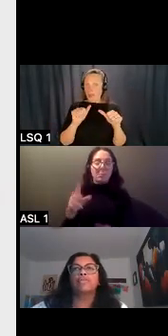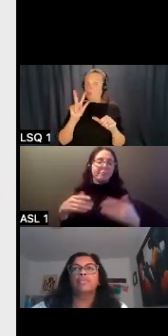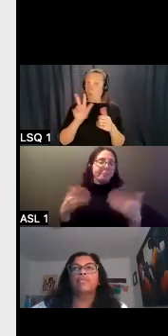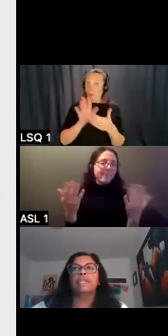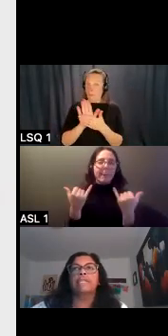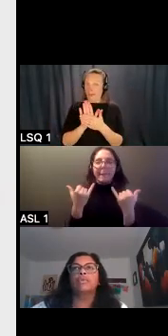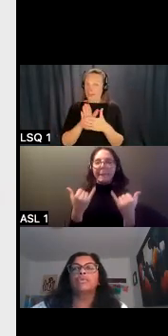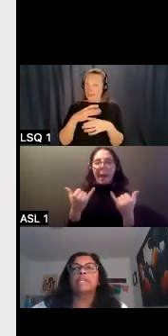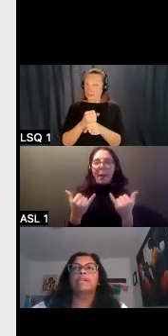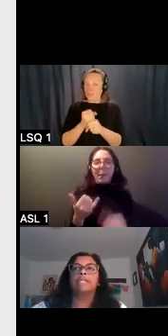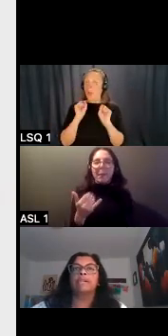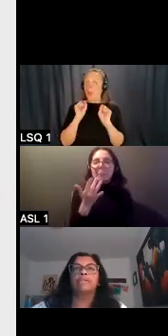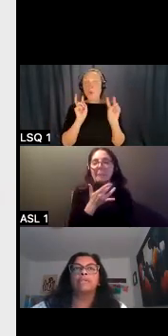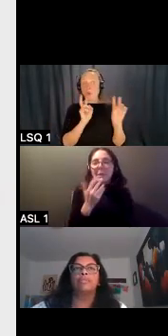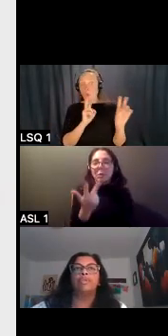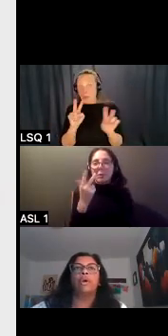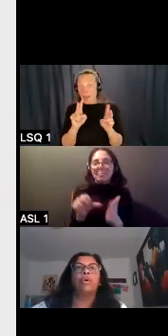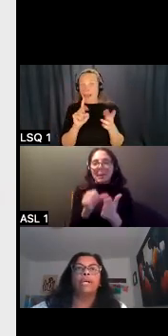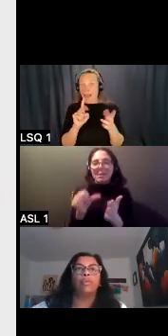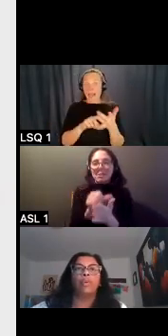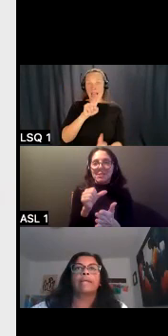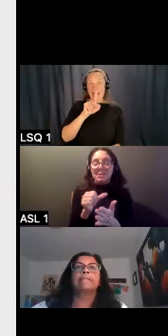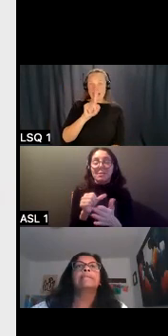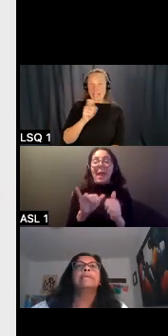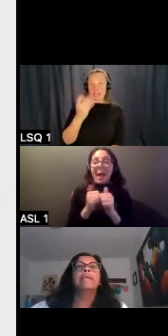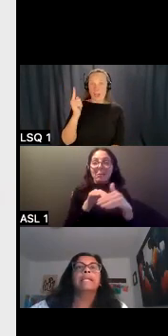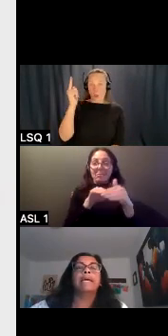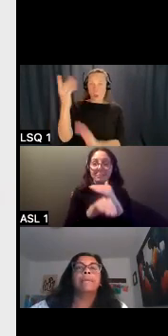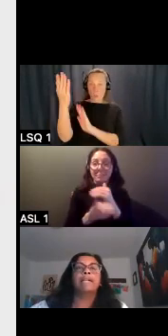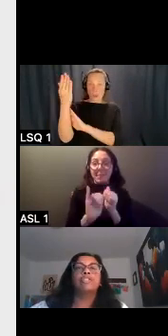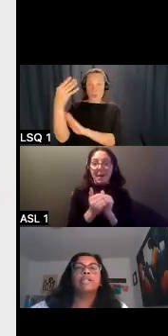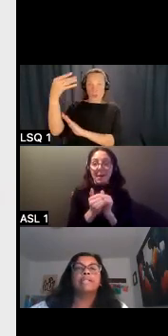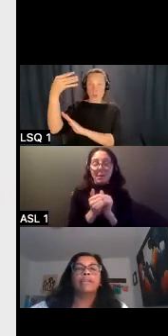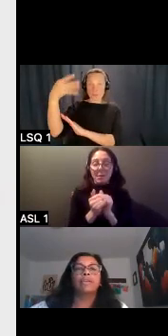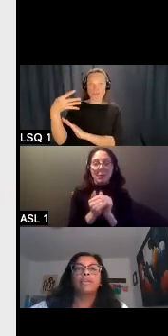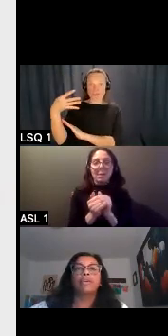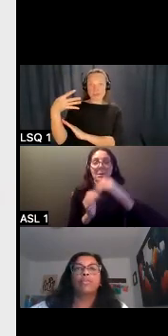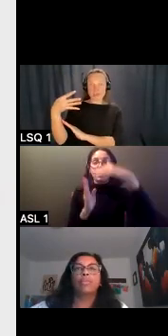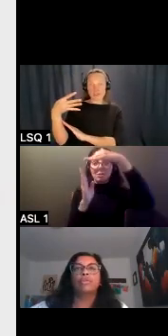has 3 pages. You can consult them by clicking on the top right.